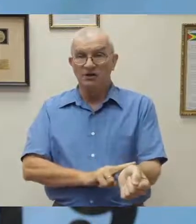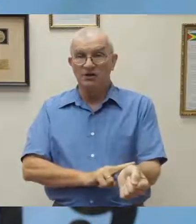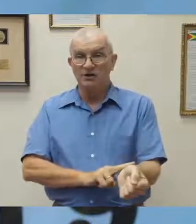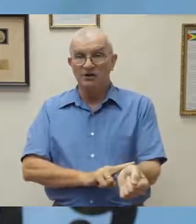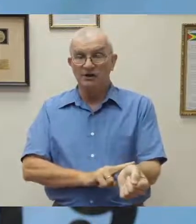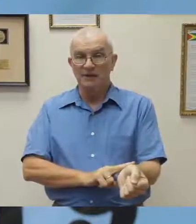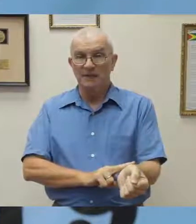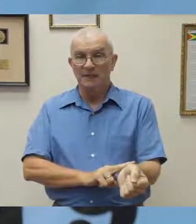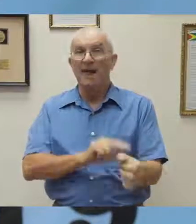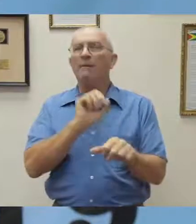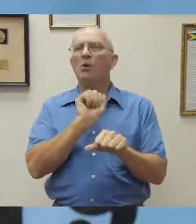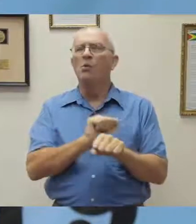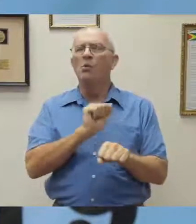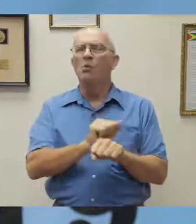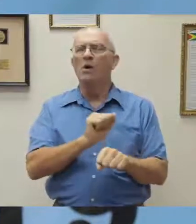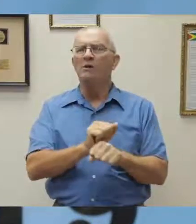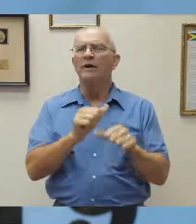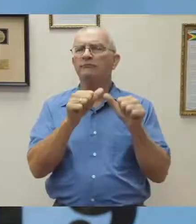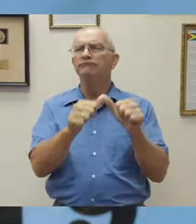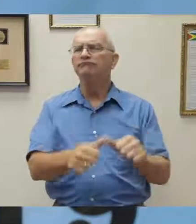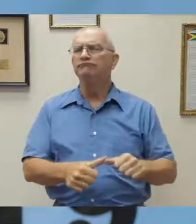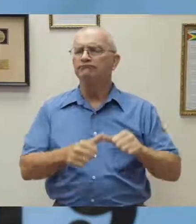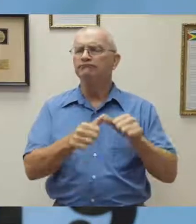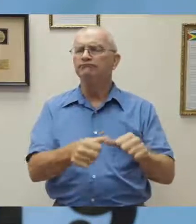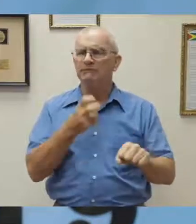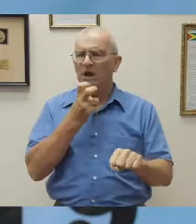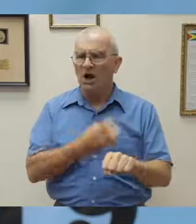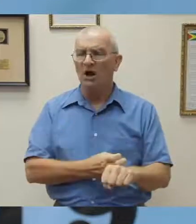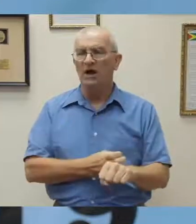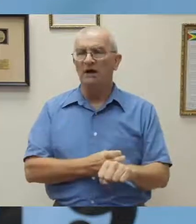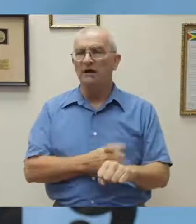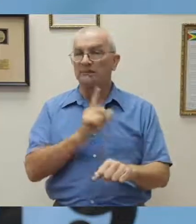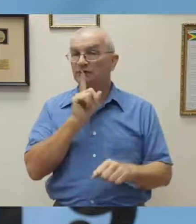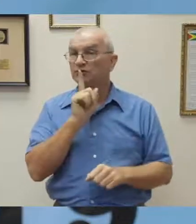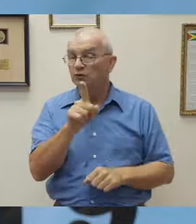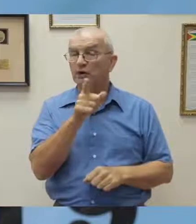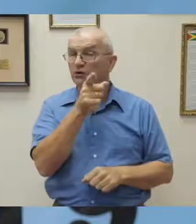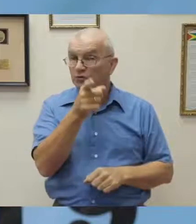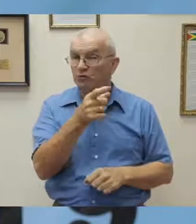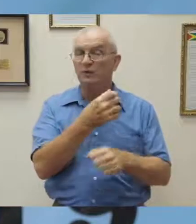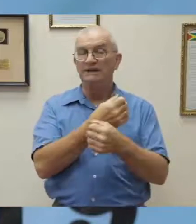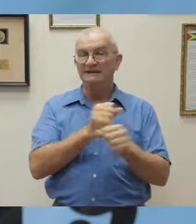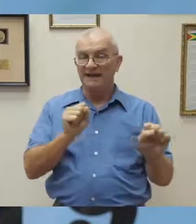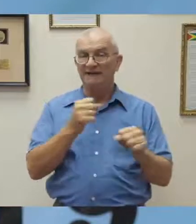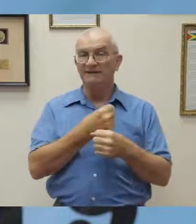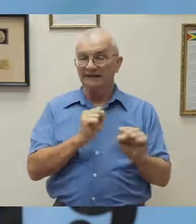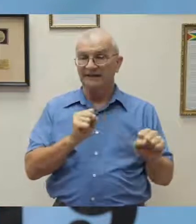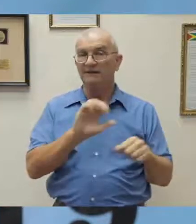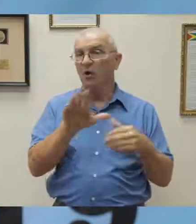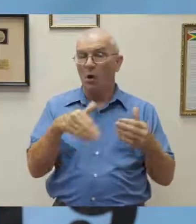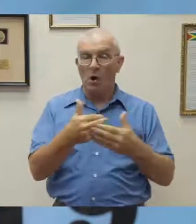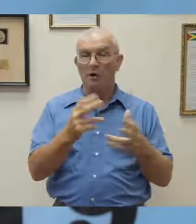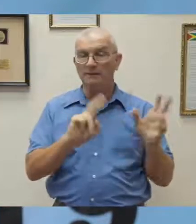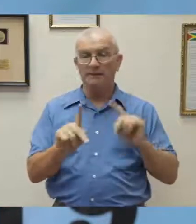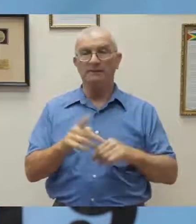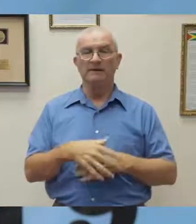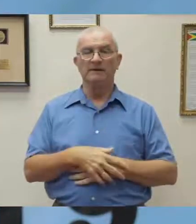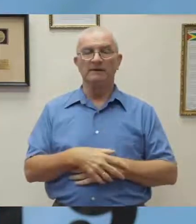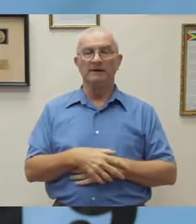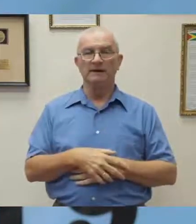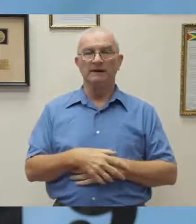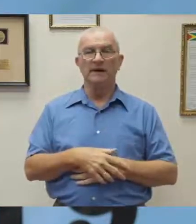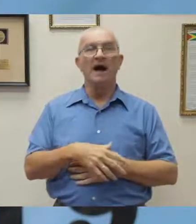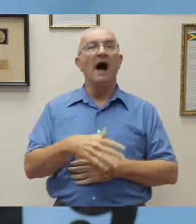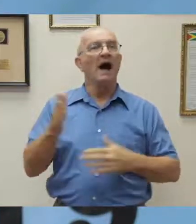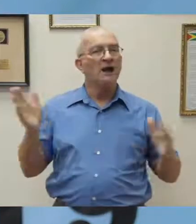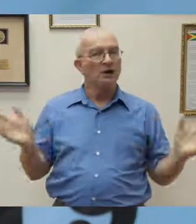of duty to ensure the safety and well-being of all of us. So I encourage you to tune